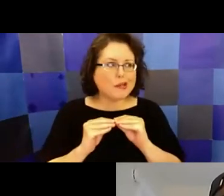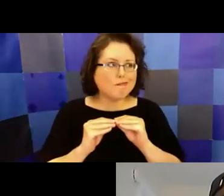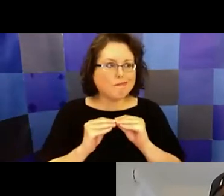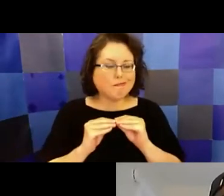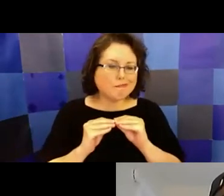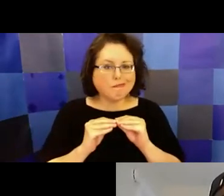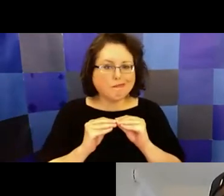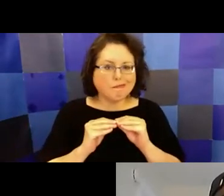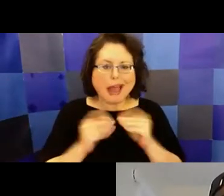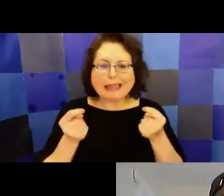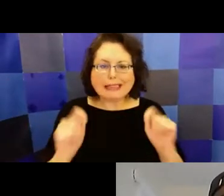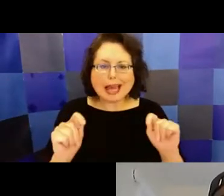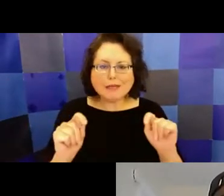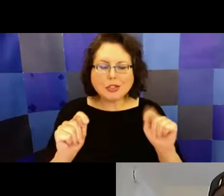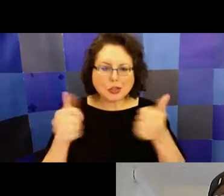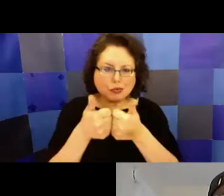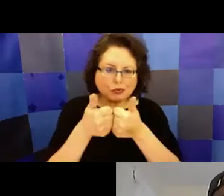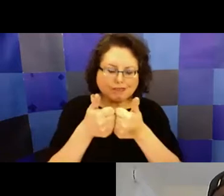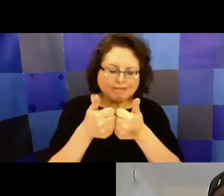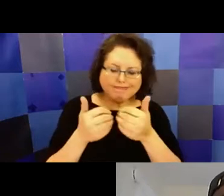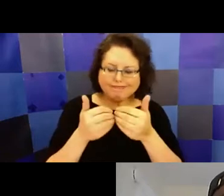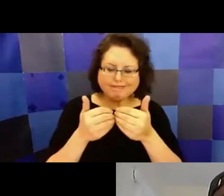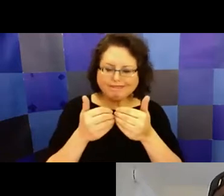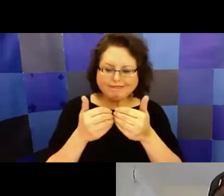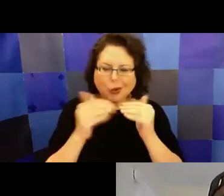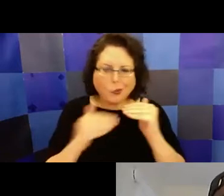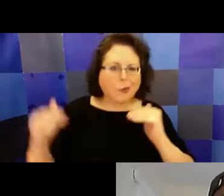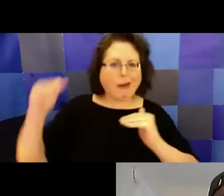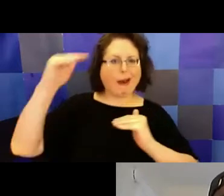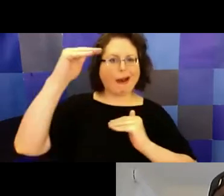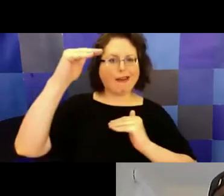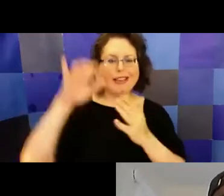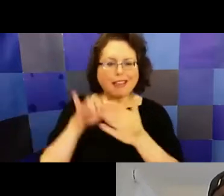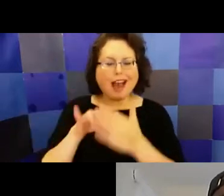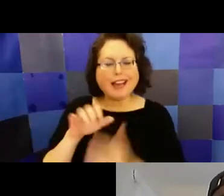as an attempt to transcend reformism